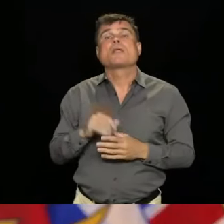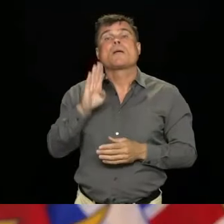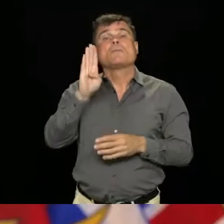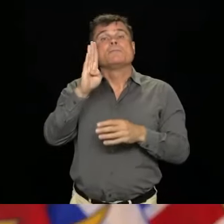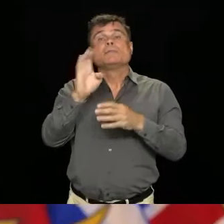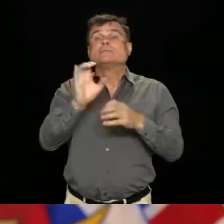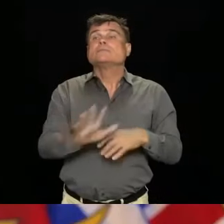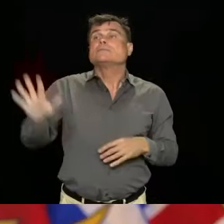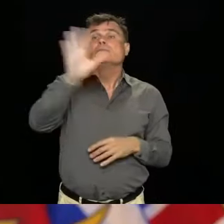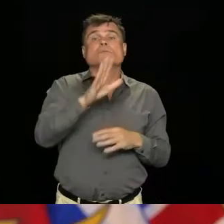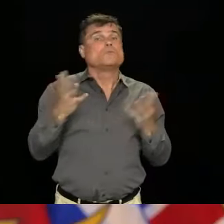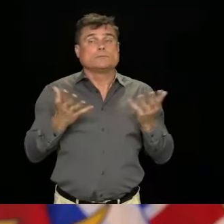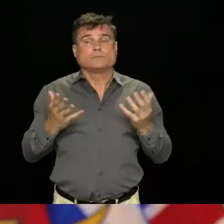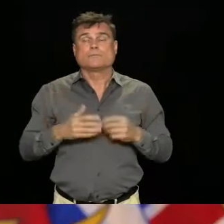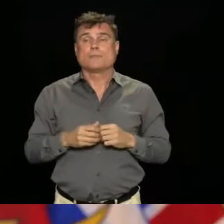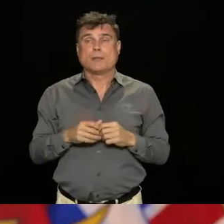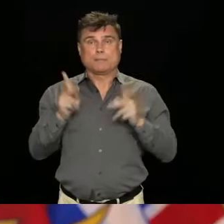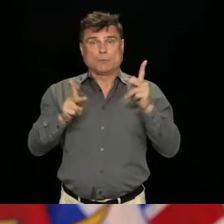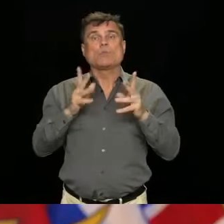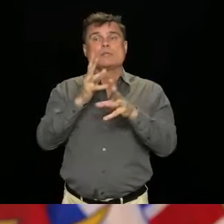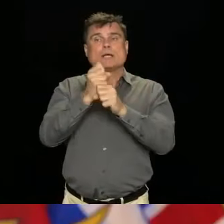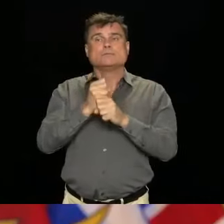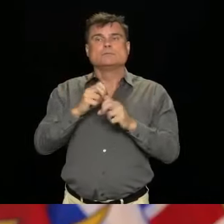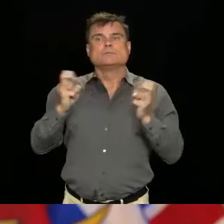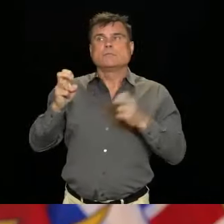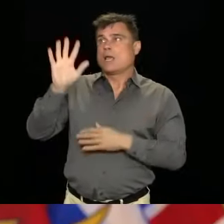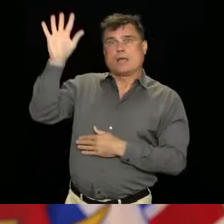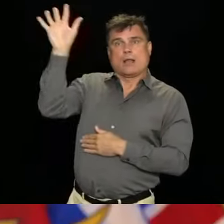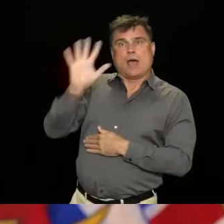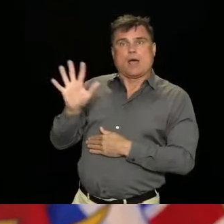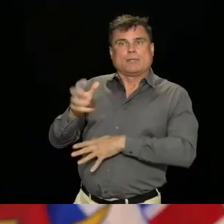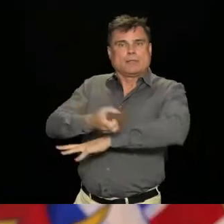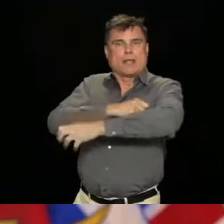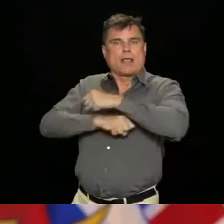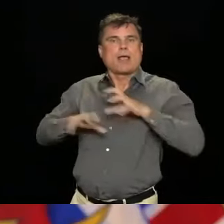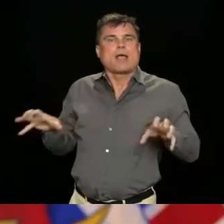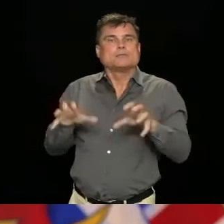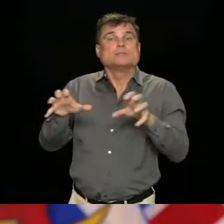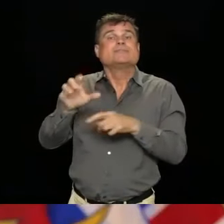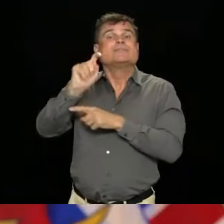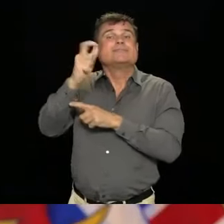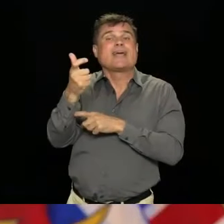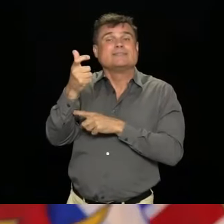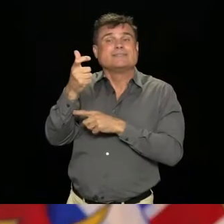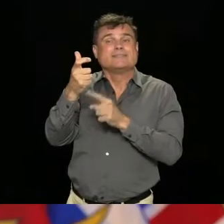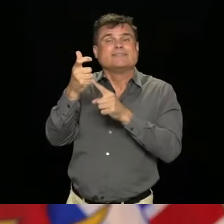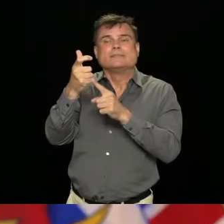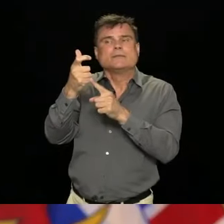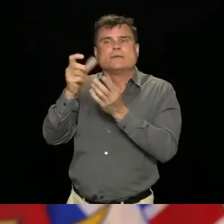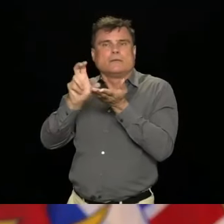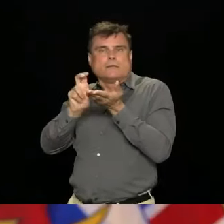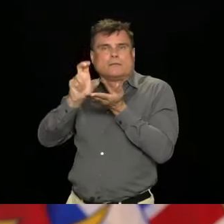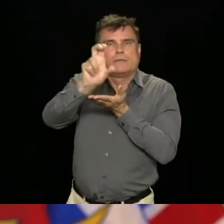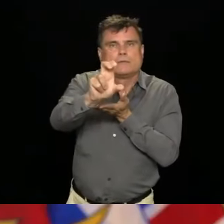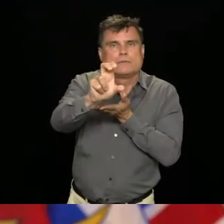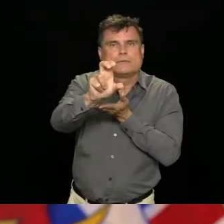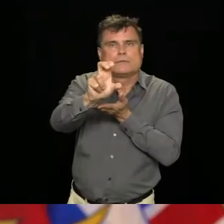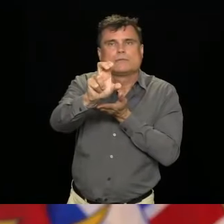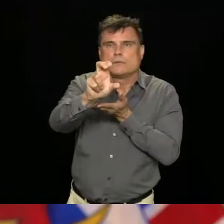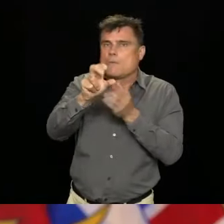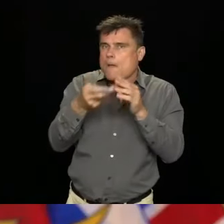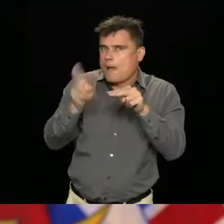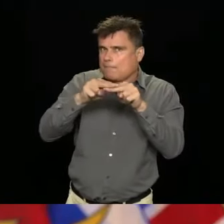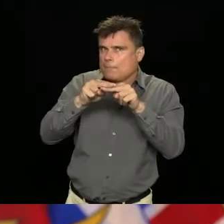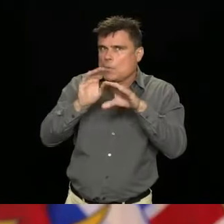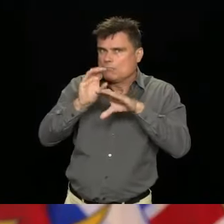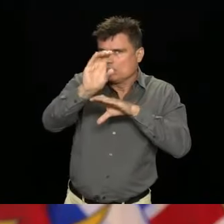tax credit than normal payment would be as we increase the payment for low and modest income families.